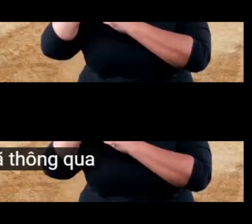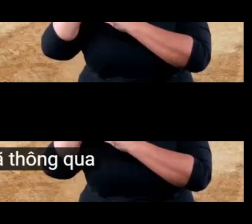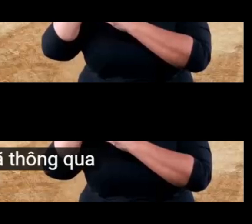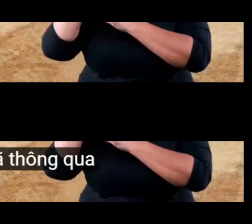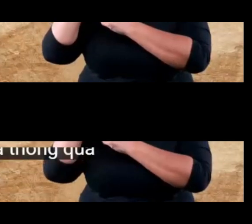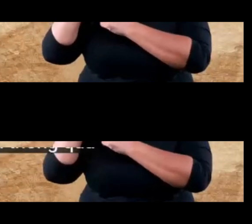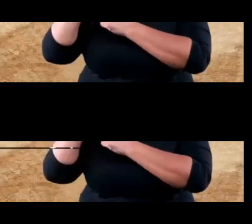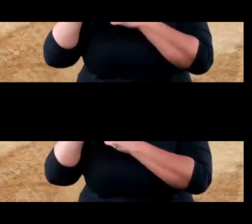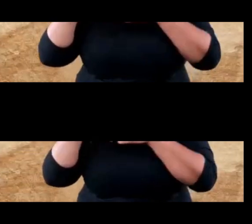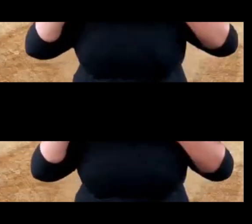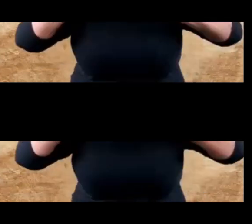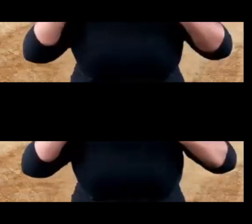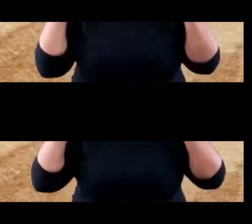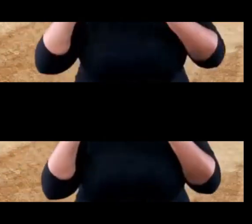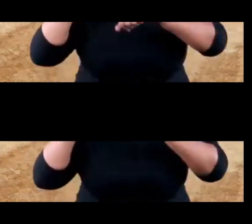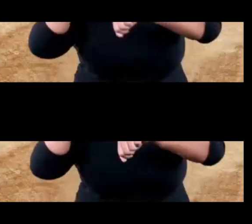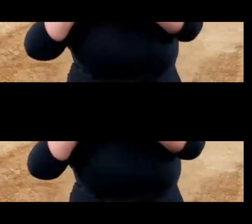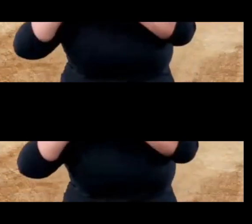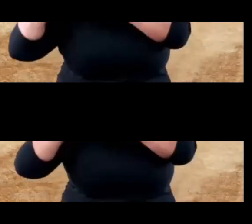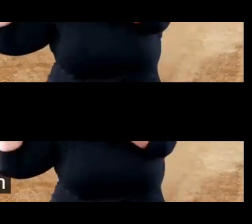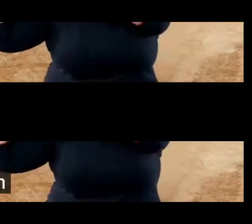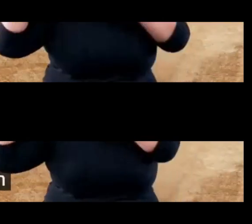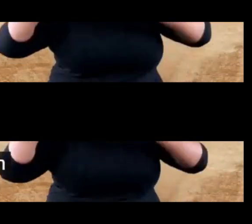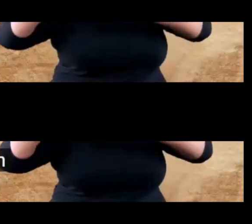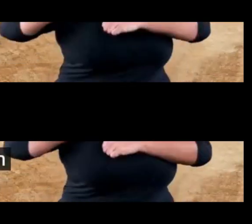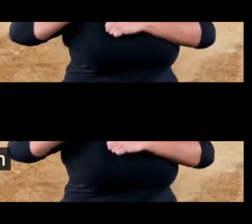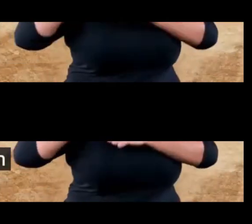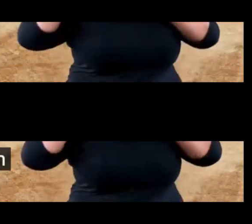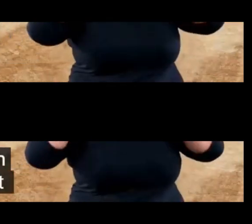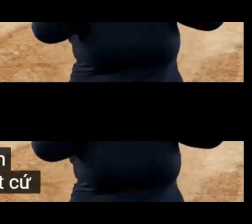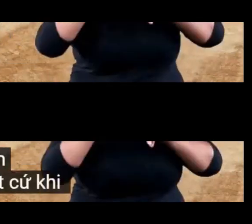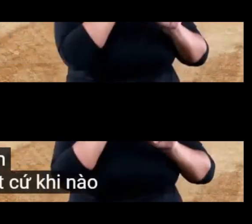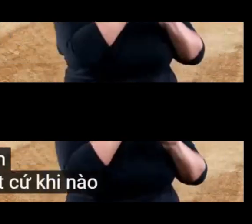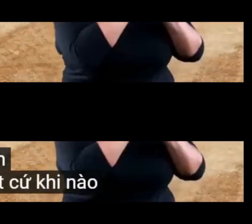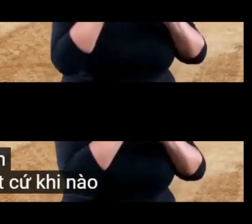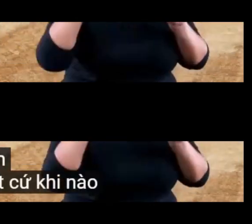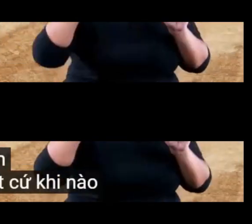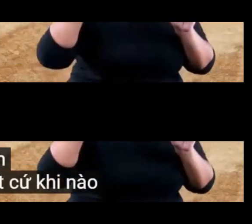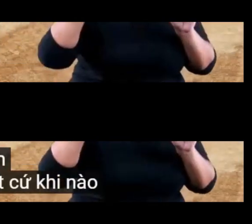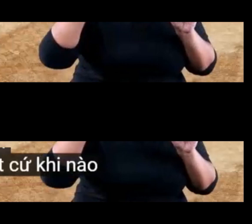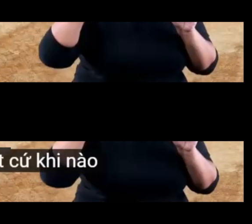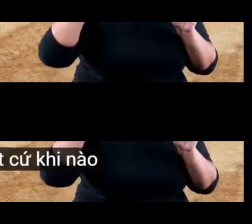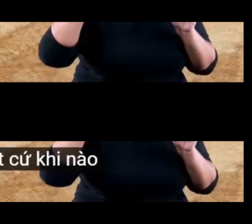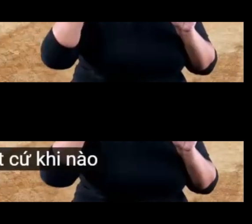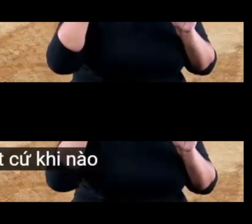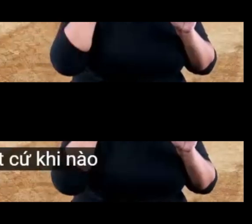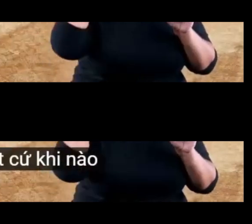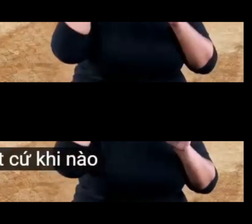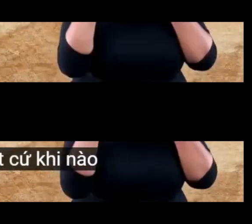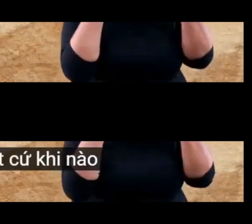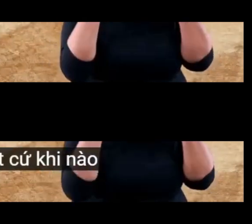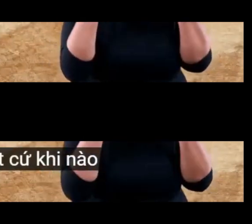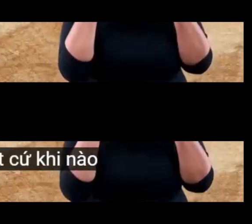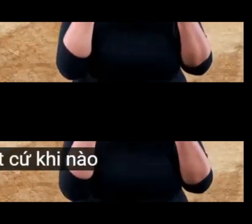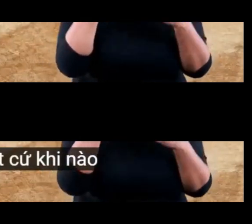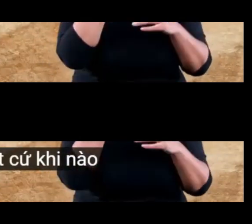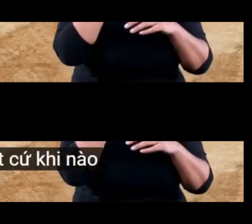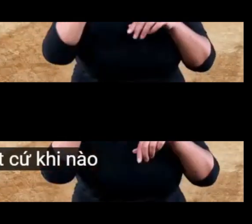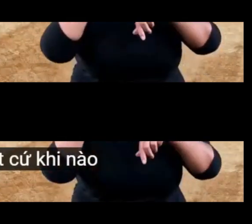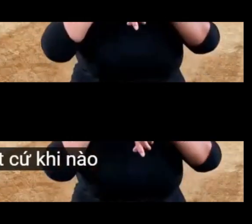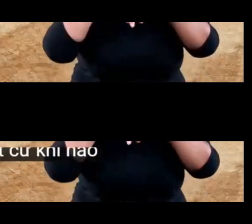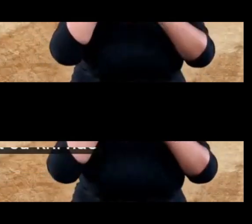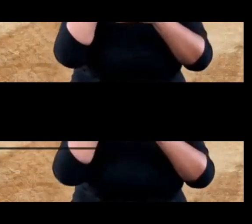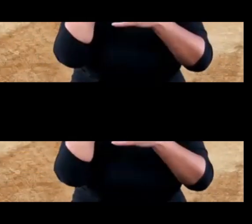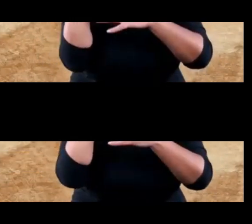Acts. These laws allowed British troops to stay in the colonists' houses whenever they wanted. The laws also